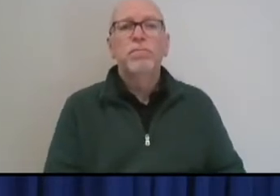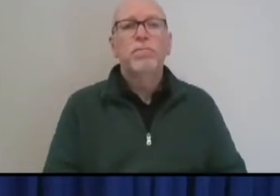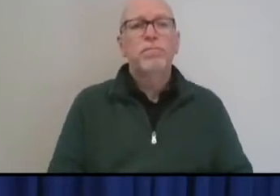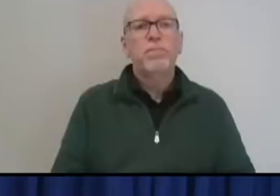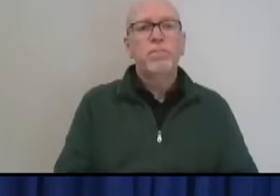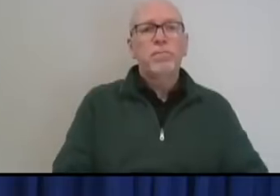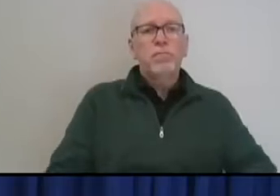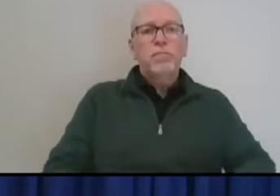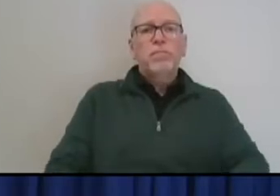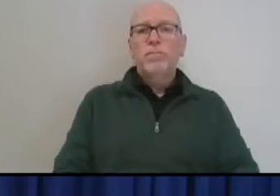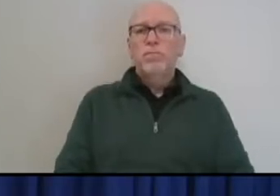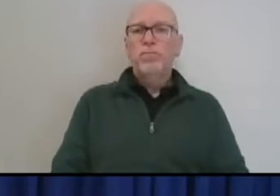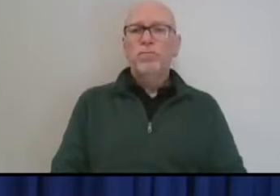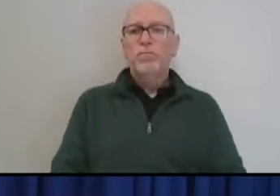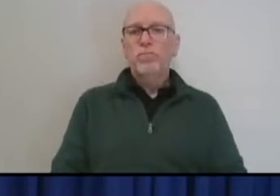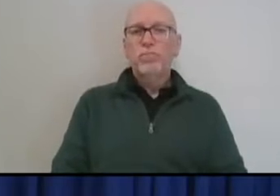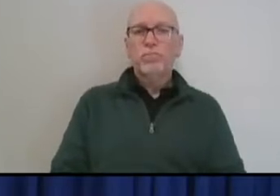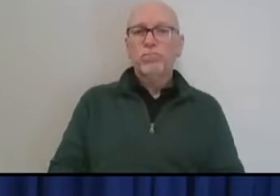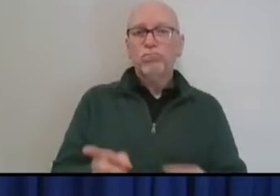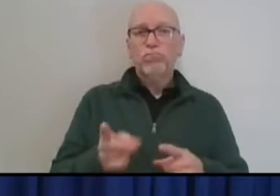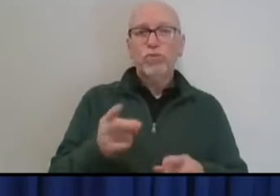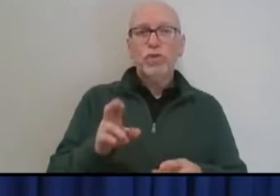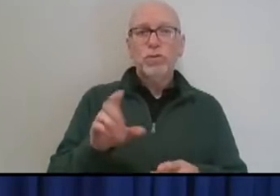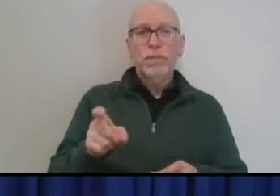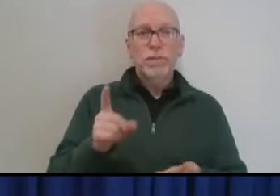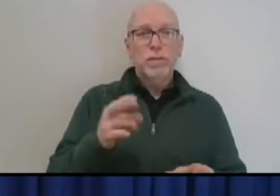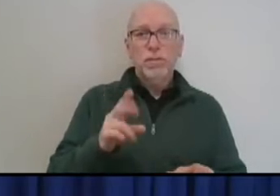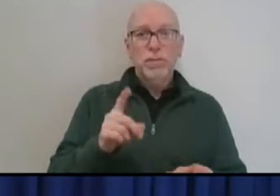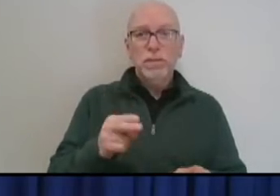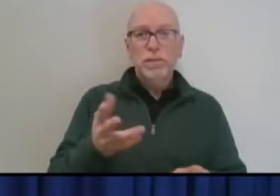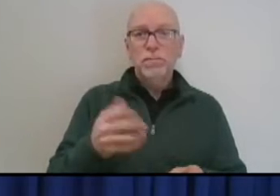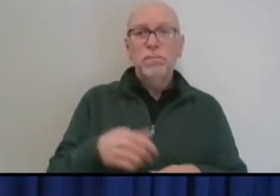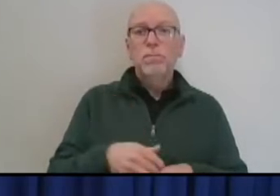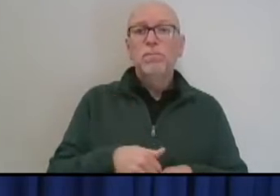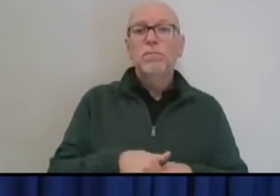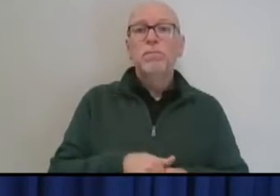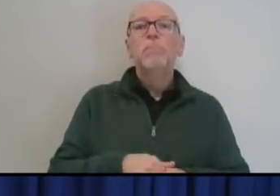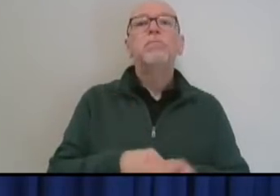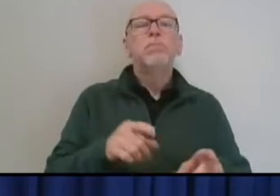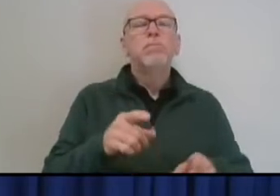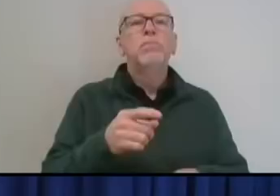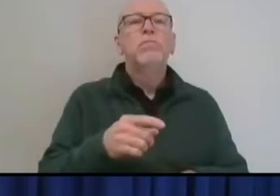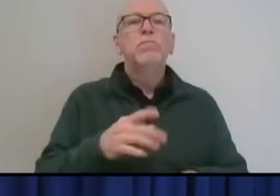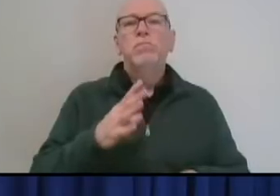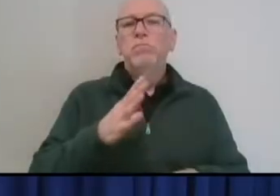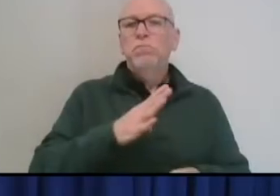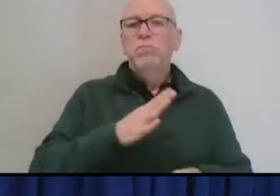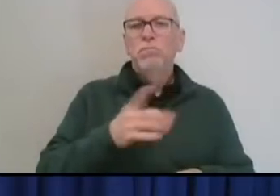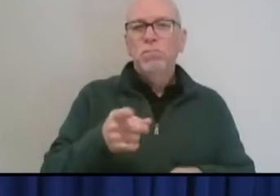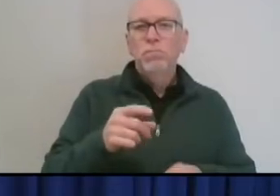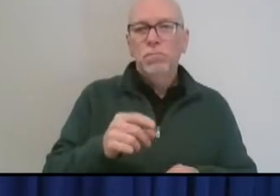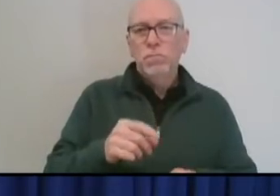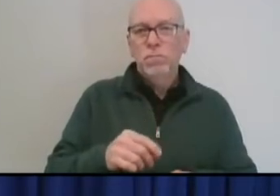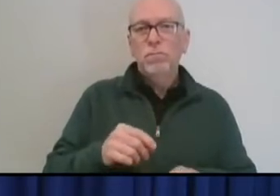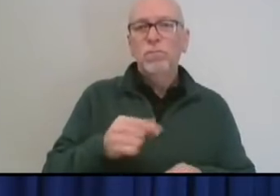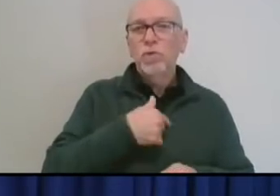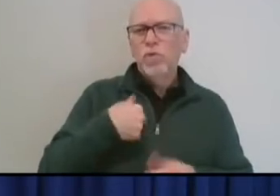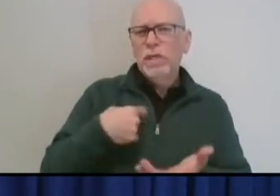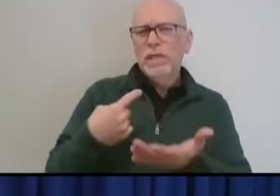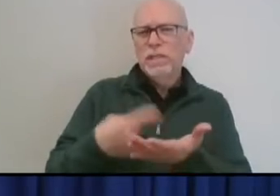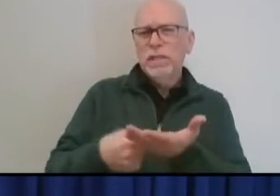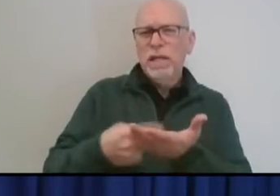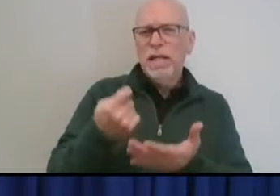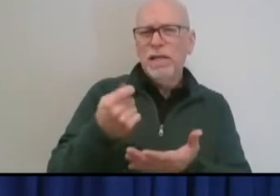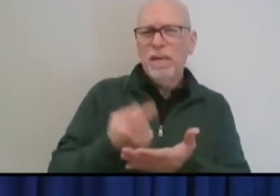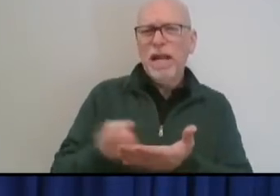Talk about the nursing homes. I don't think Dr. Sure. Dean's with us. No. Most certainly, yes. We discussed this a little bit last week,